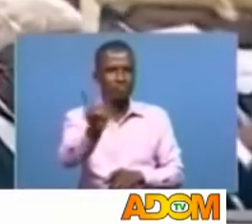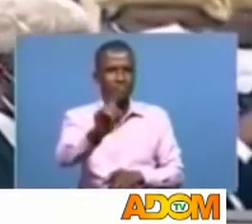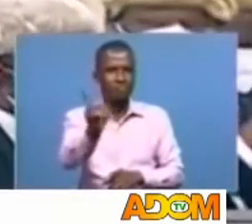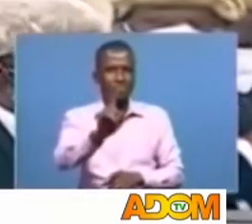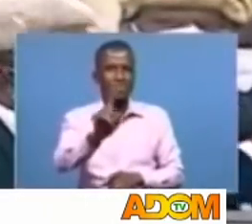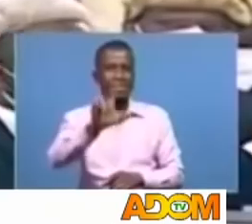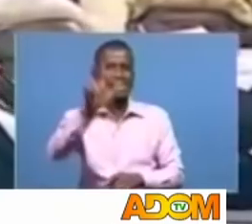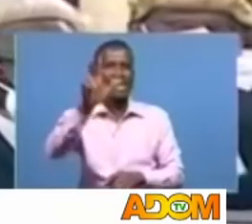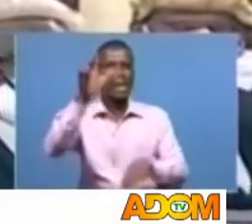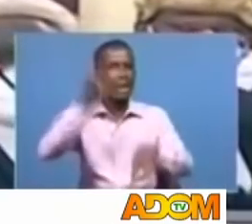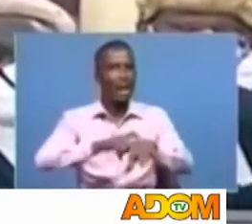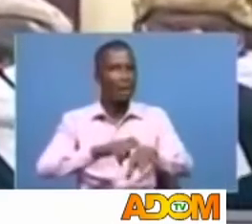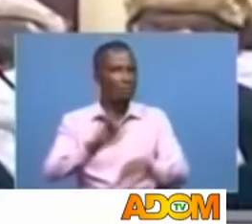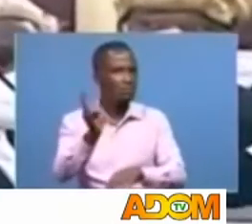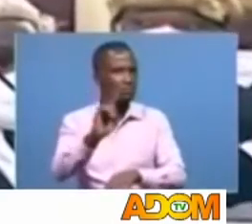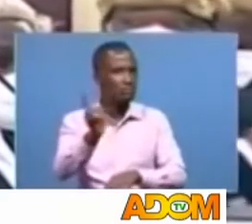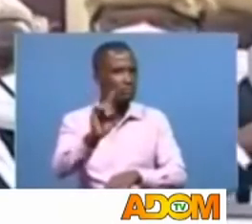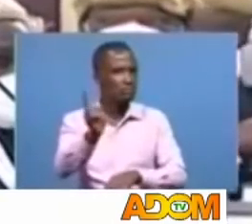3.